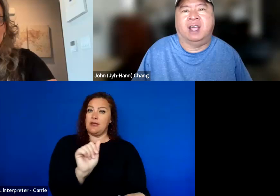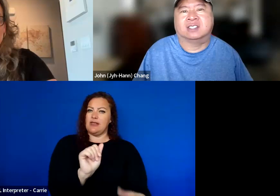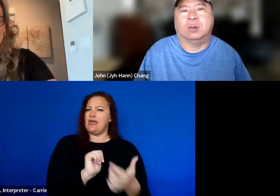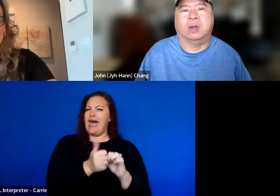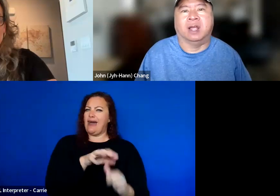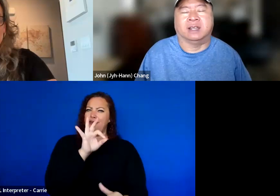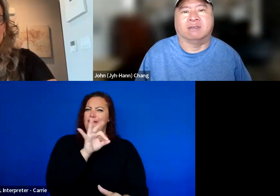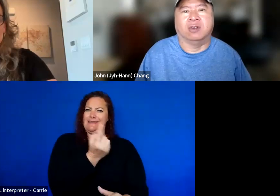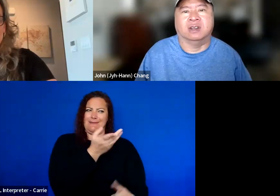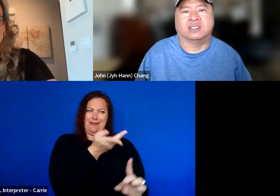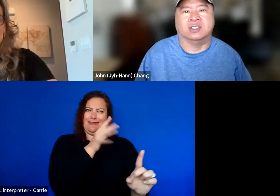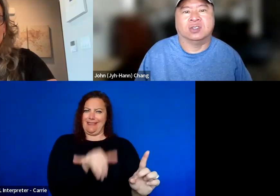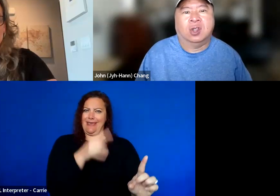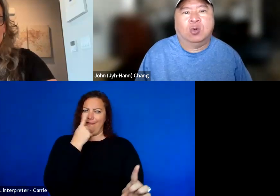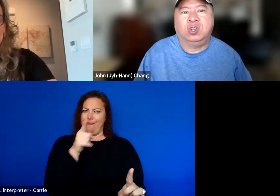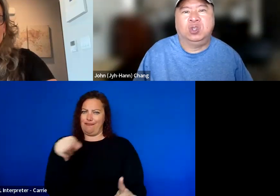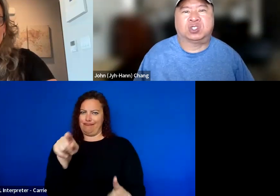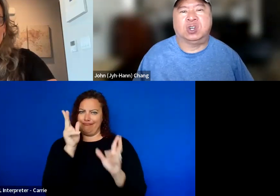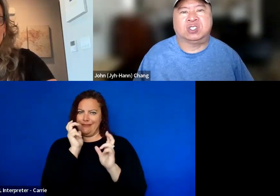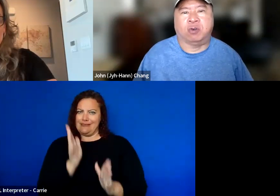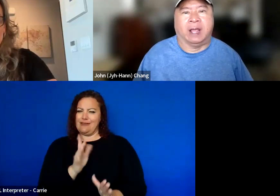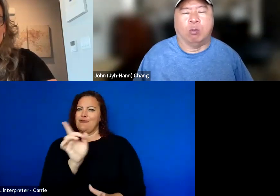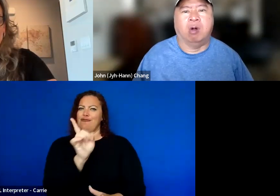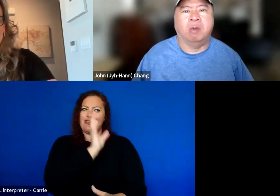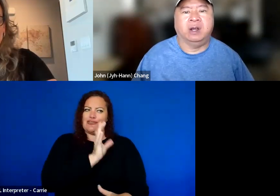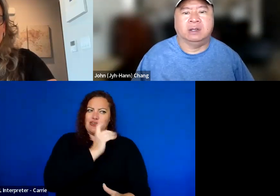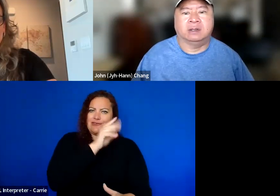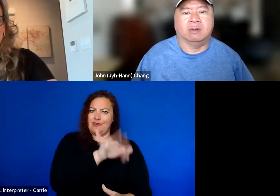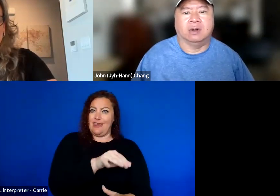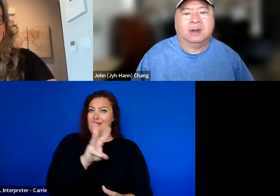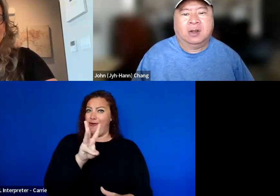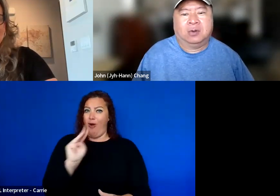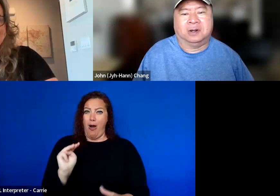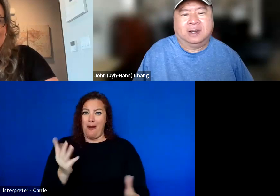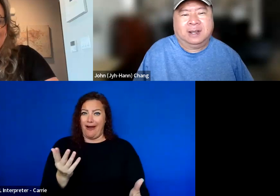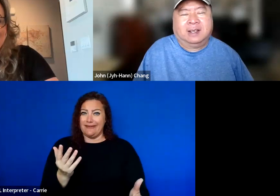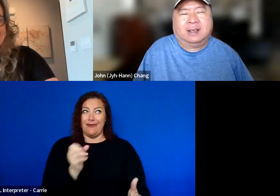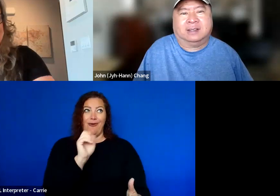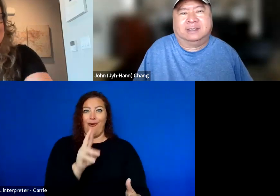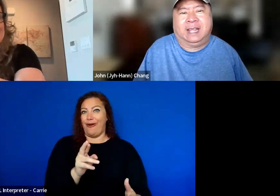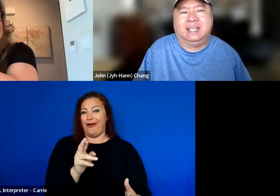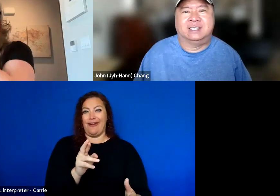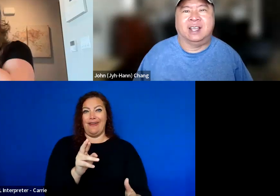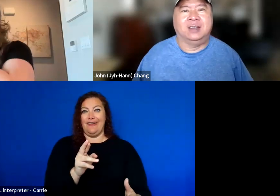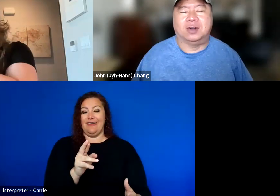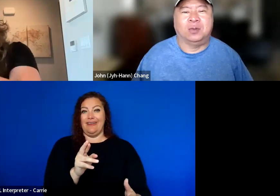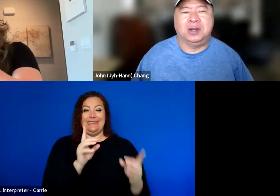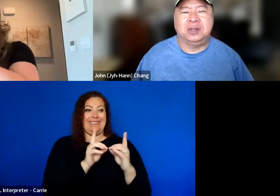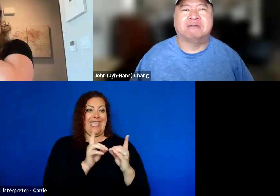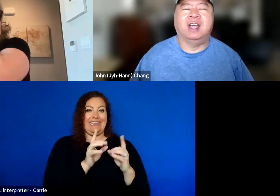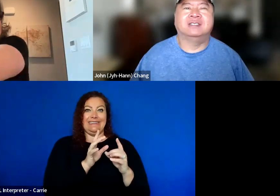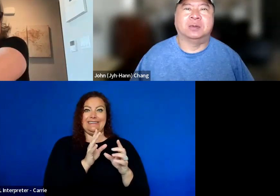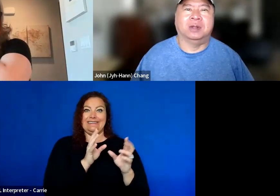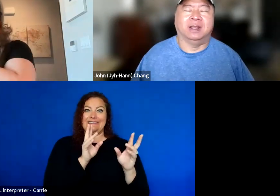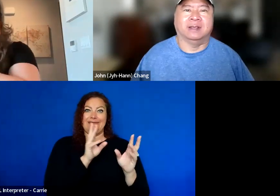you find someone like that for our listeners? Where do you search for that? Walmart or a dating site, or where do